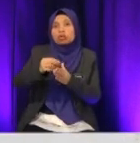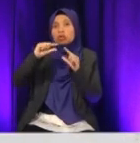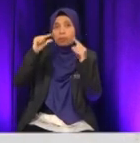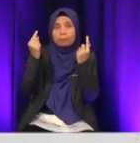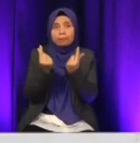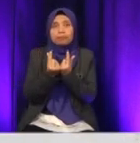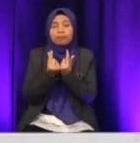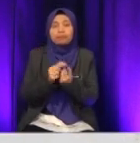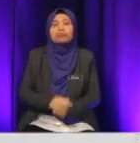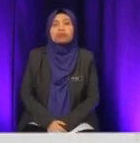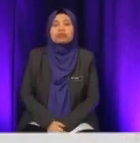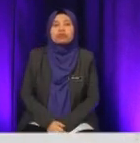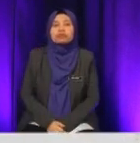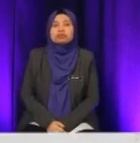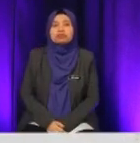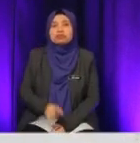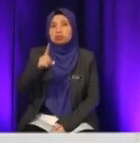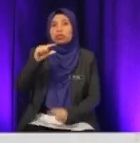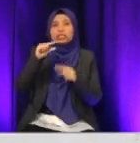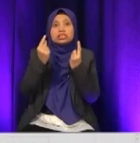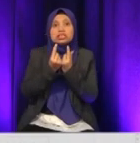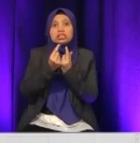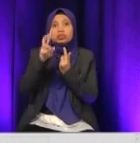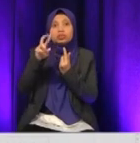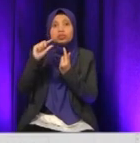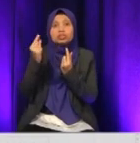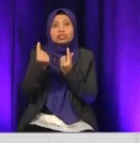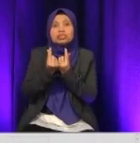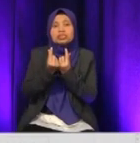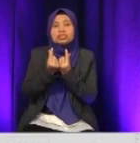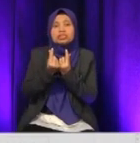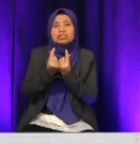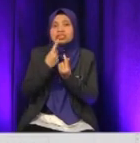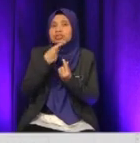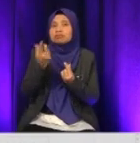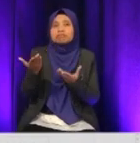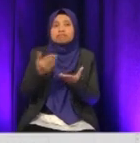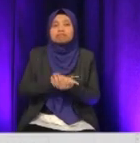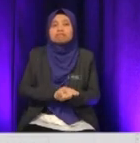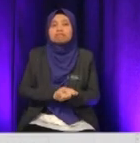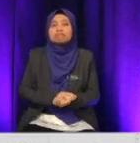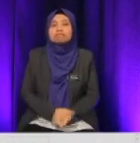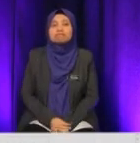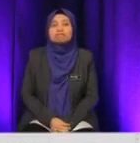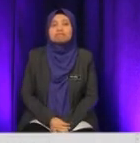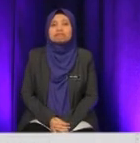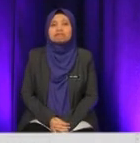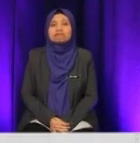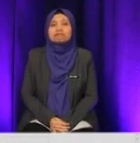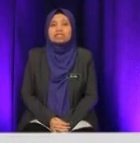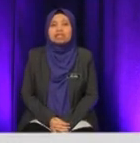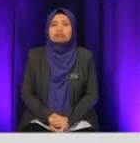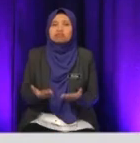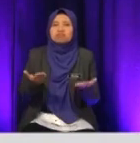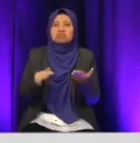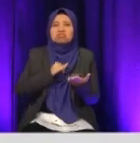Pupils? 1G, 2G, 3G. 4G. 4G. What about you, Tivia? Organizing a food